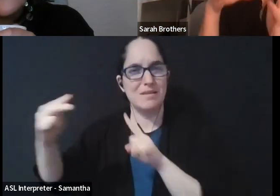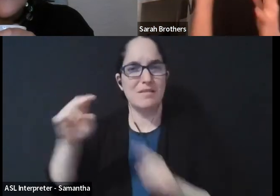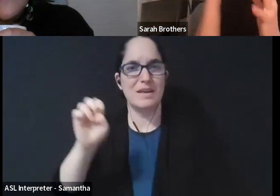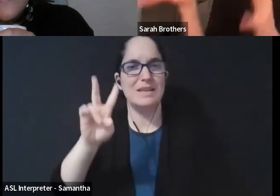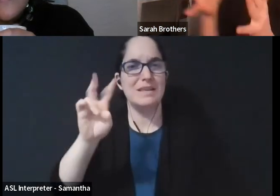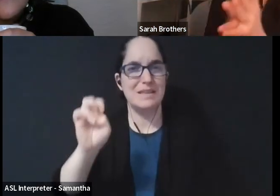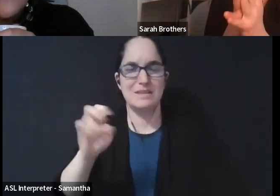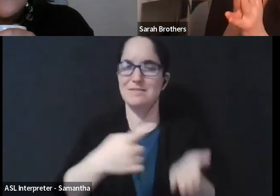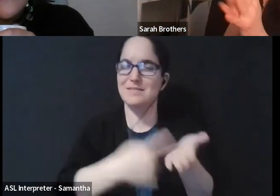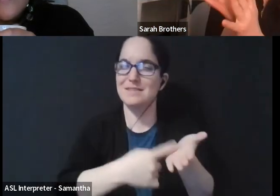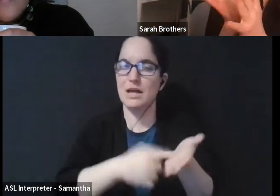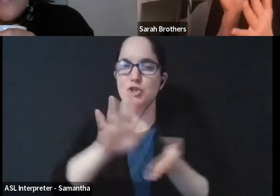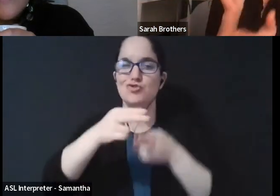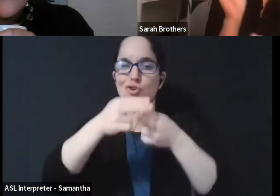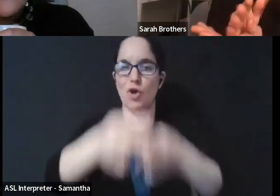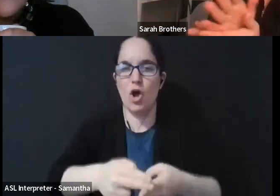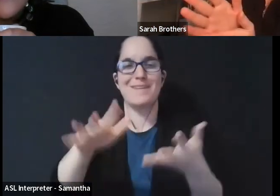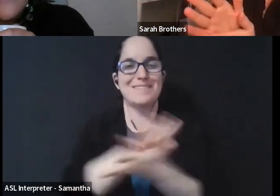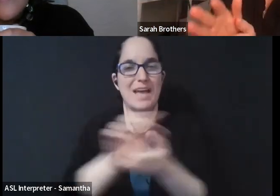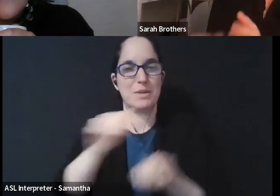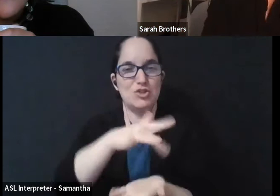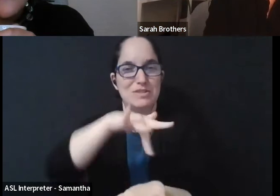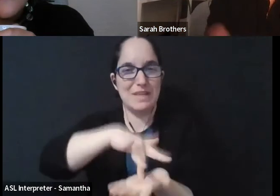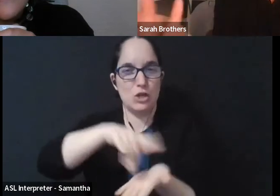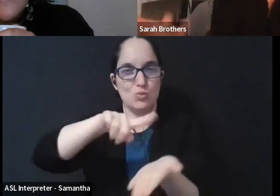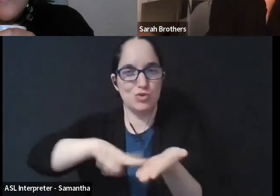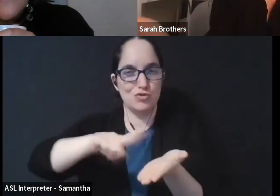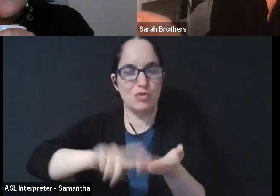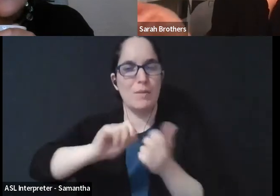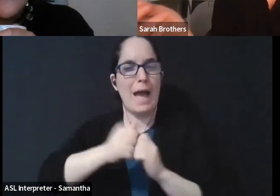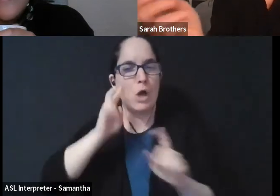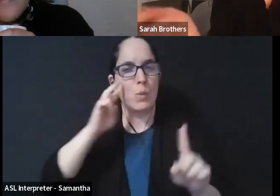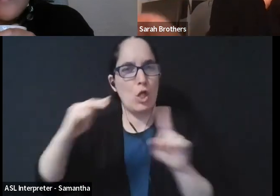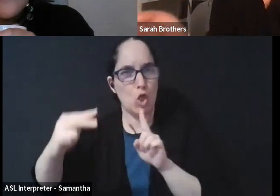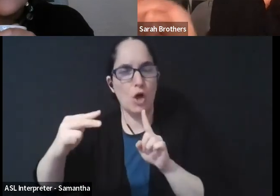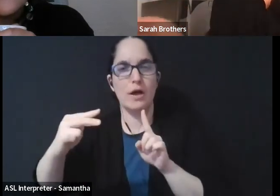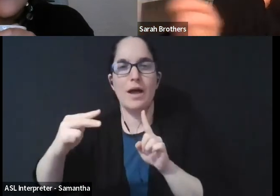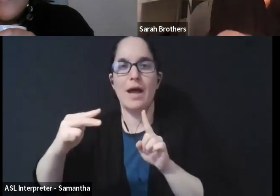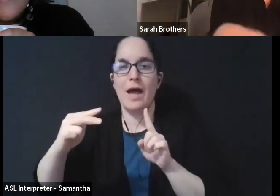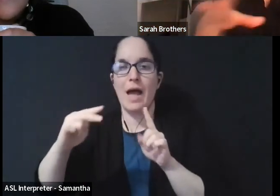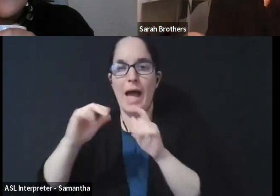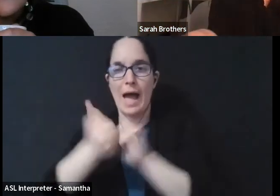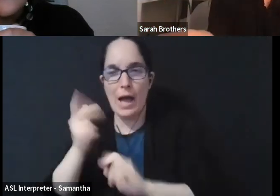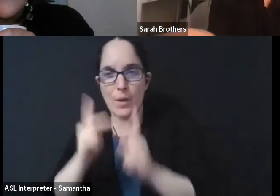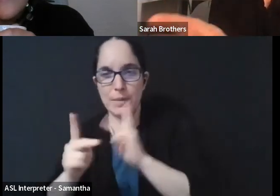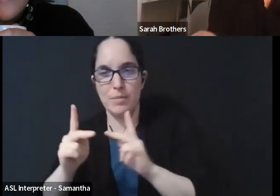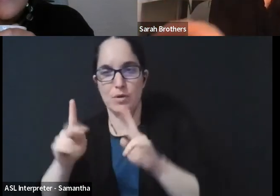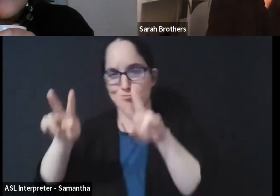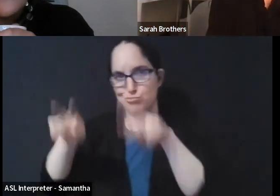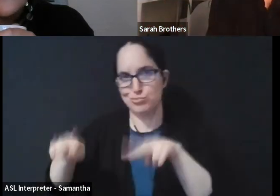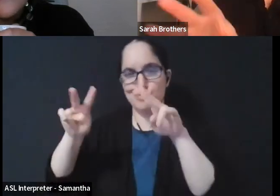damage-centered, you know, what she calls damage-centered research, which presents a view of marginalized communities as depleted, ruined, and hopeless. And